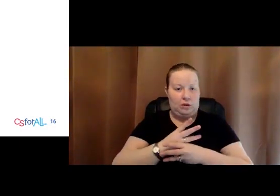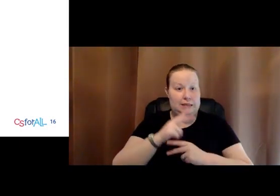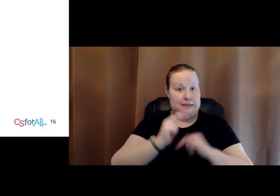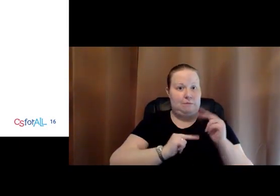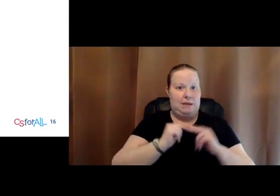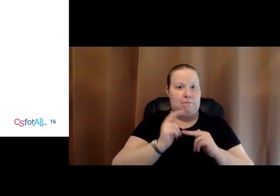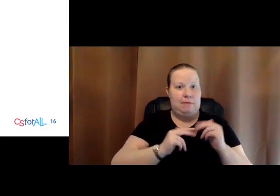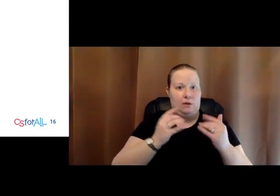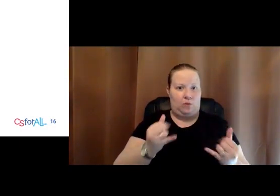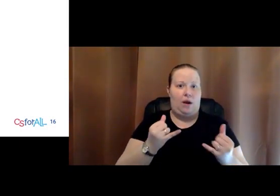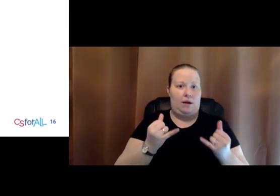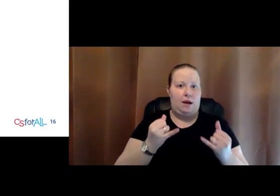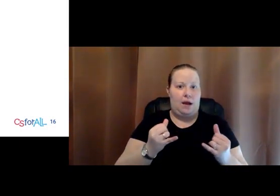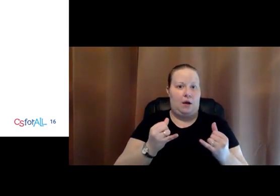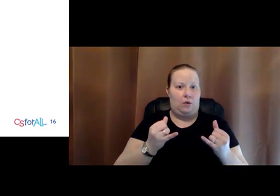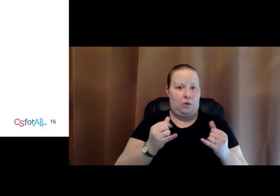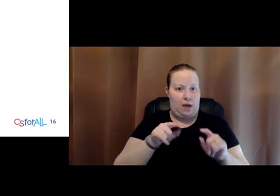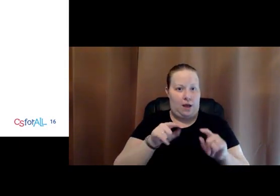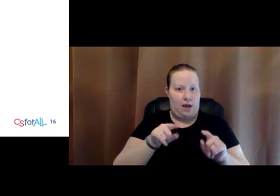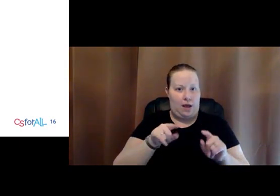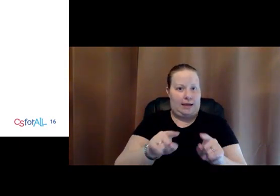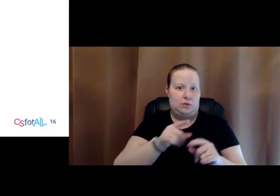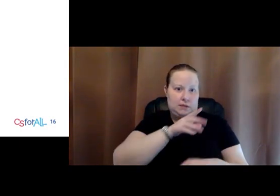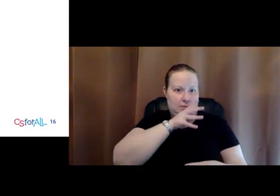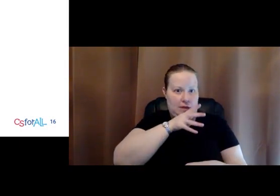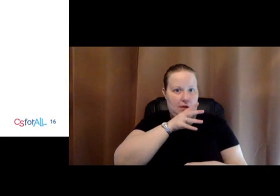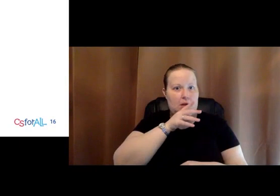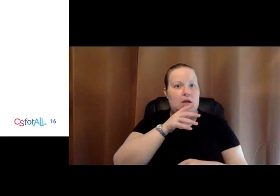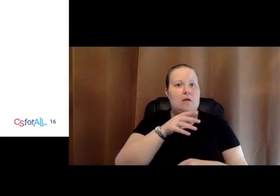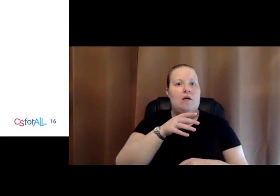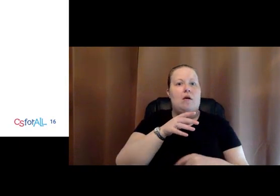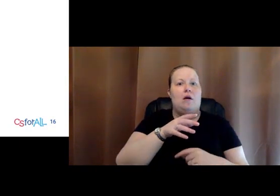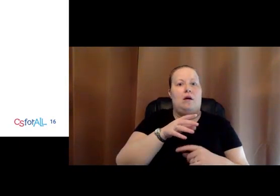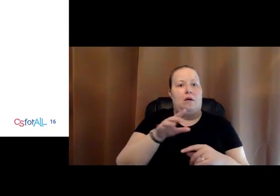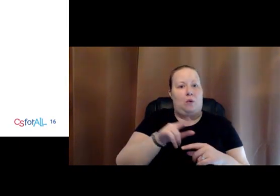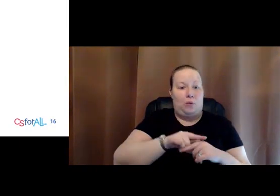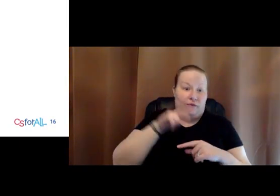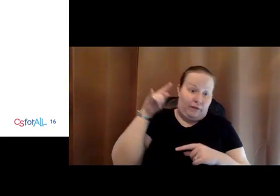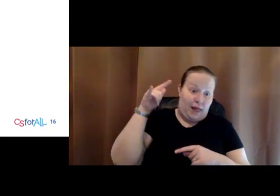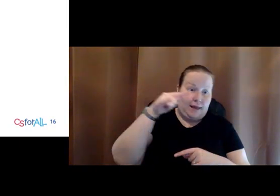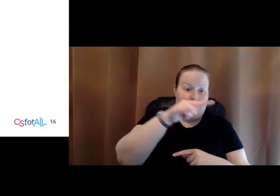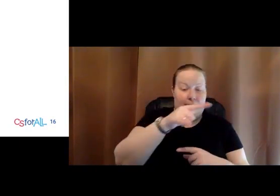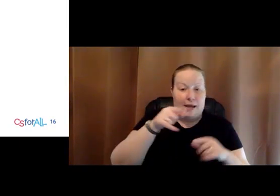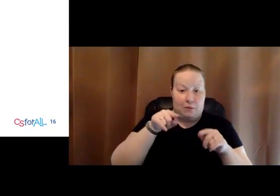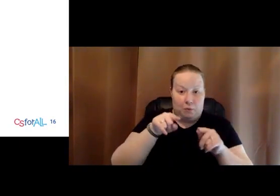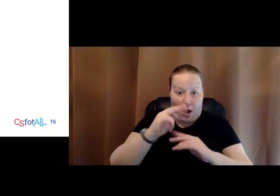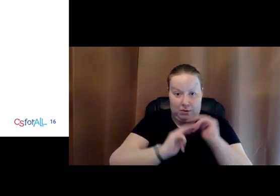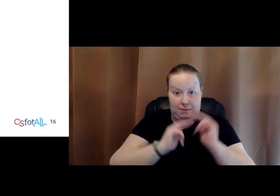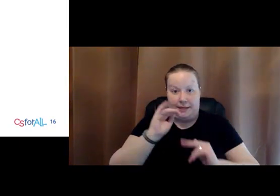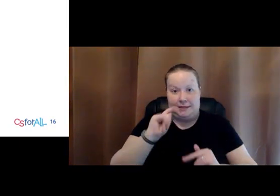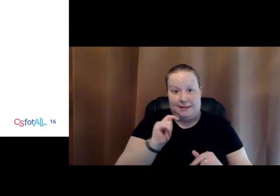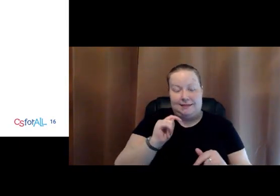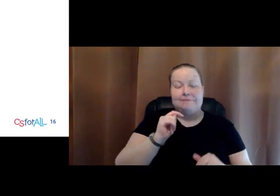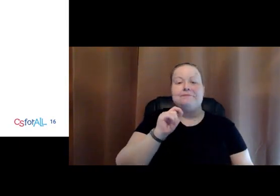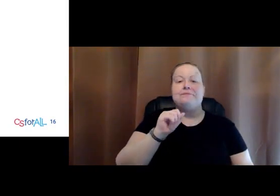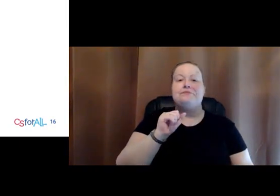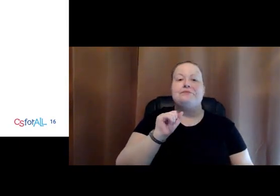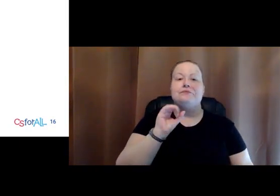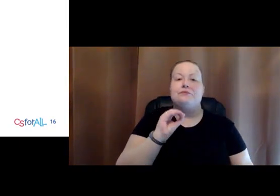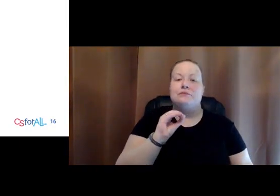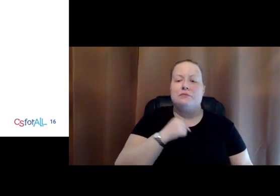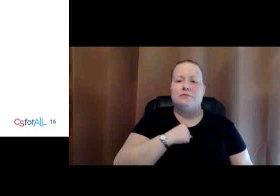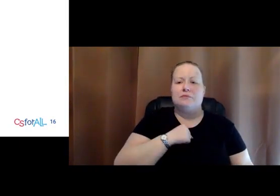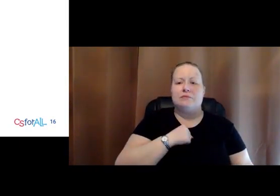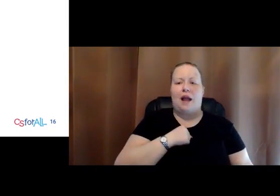now as we speak, flying the plane while we build it. And so I don't think it could be